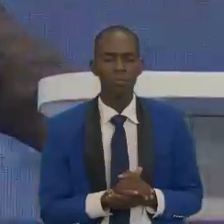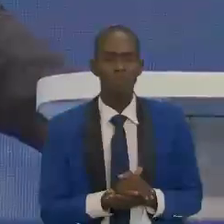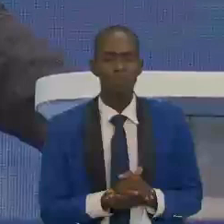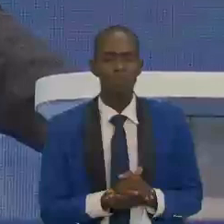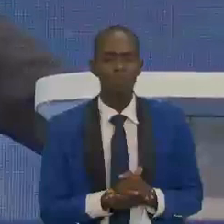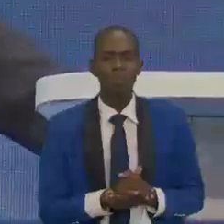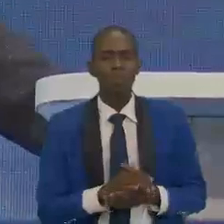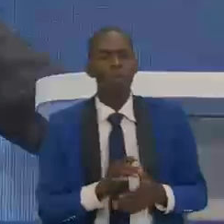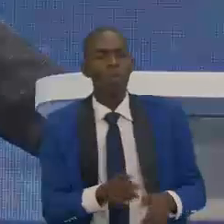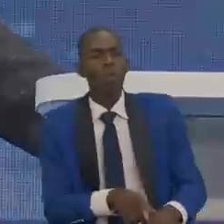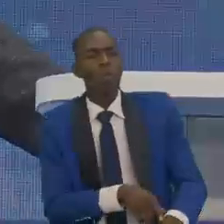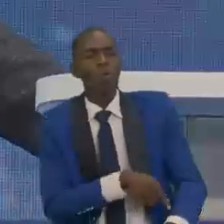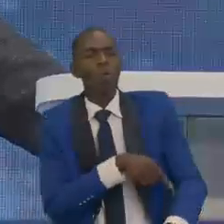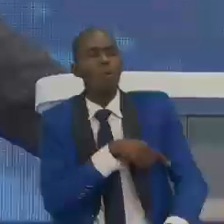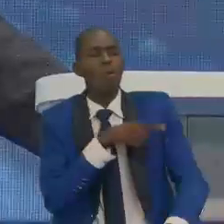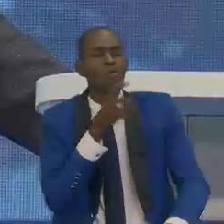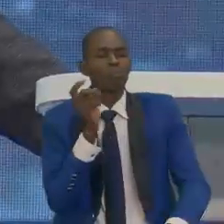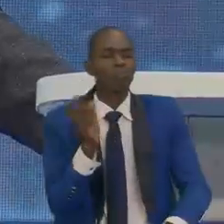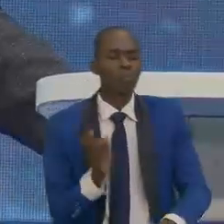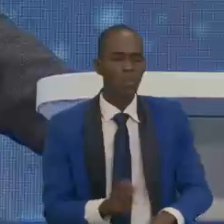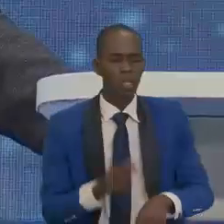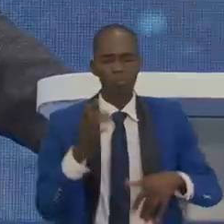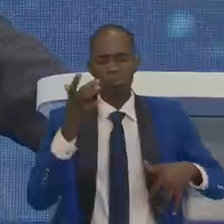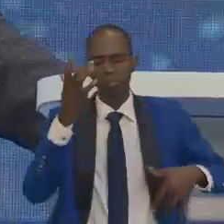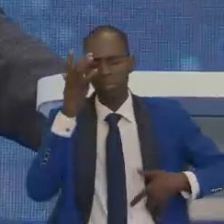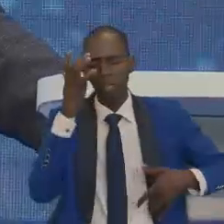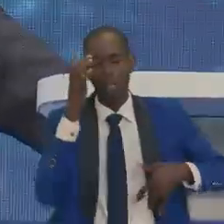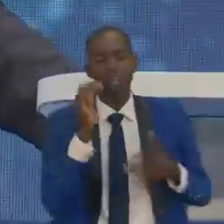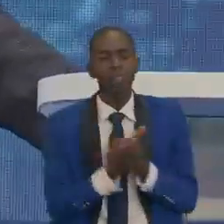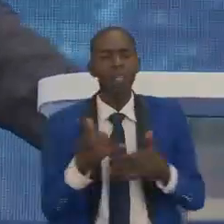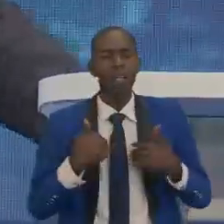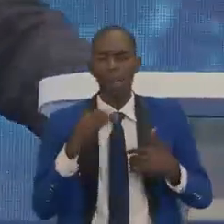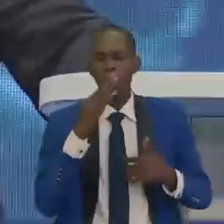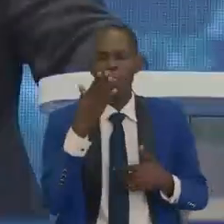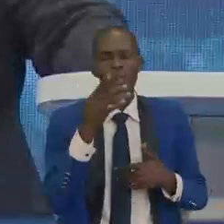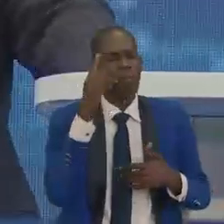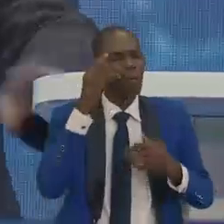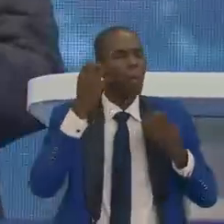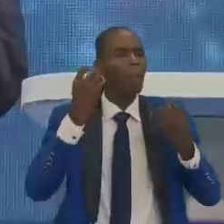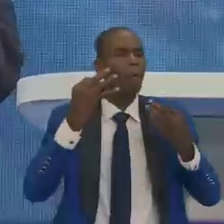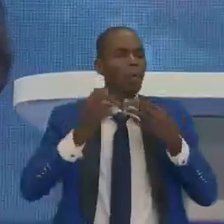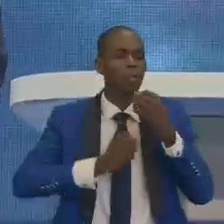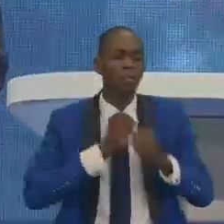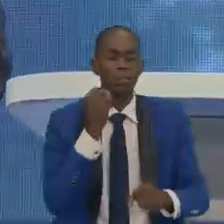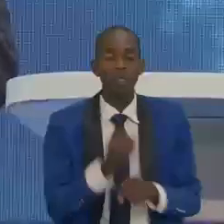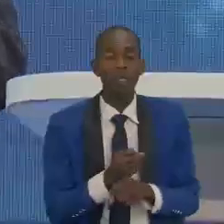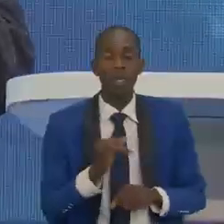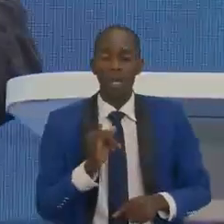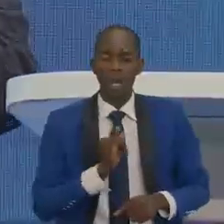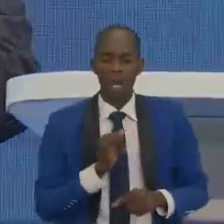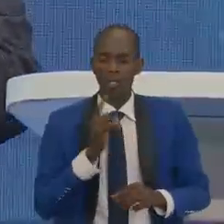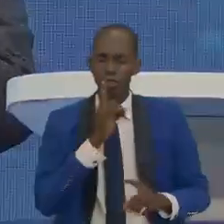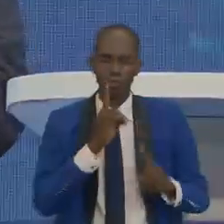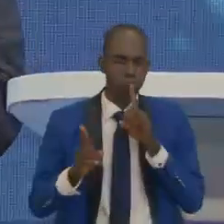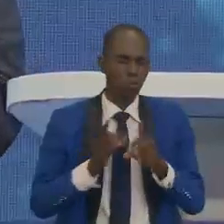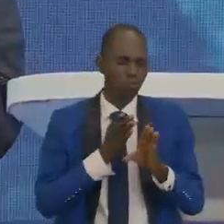Long-standing sickness that have been there for many years, I speak directly